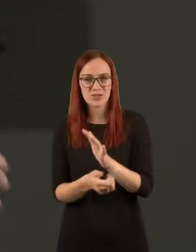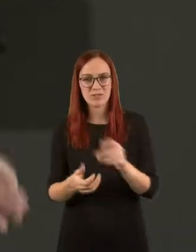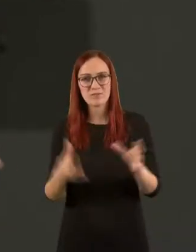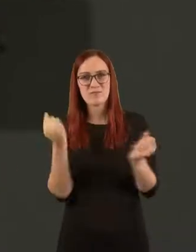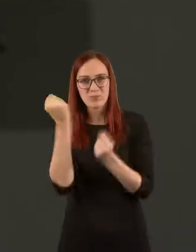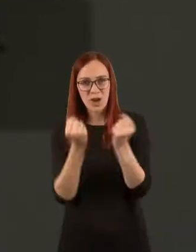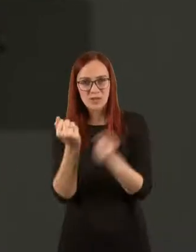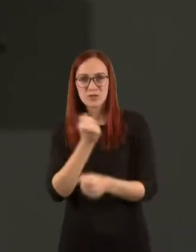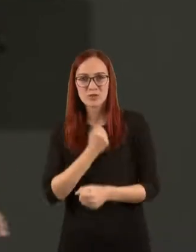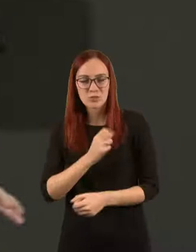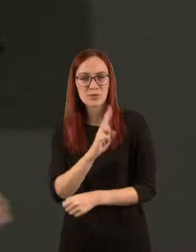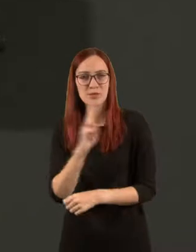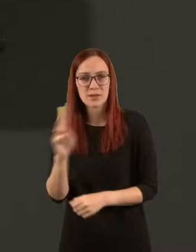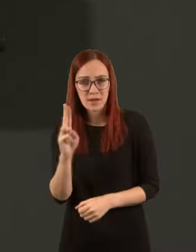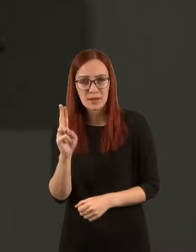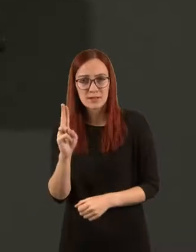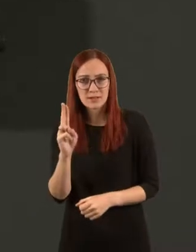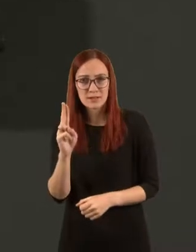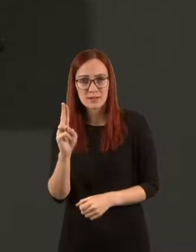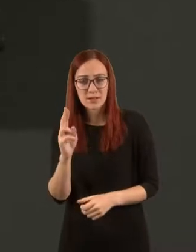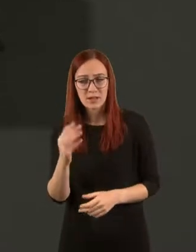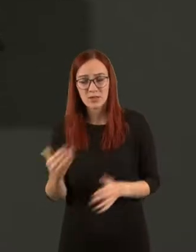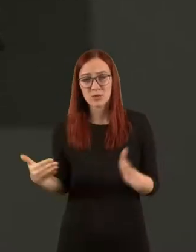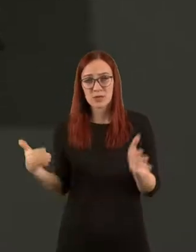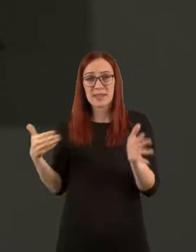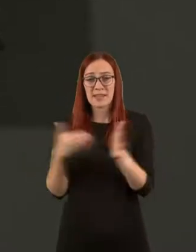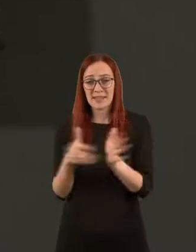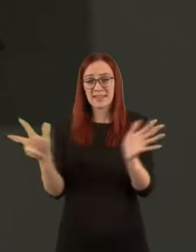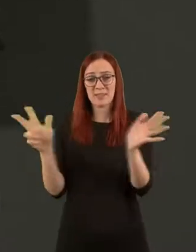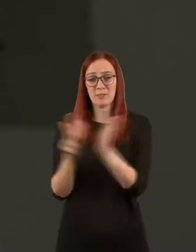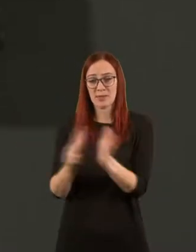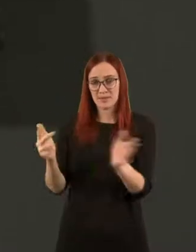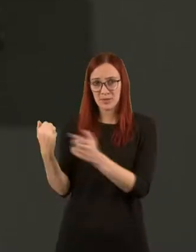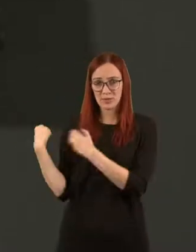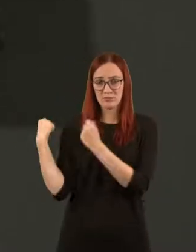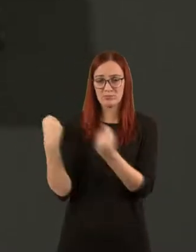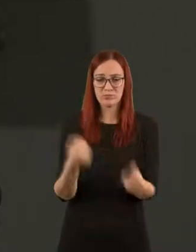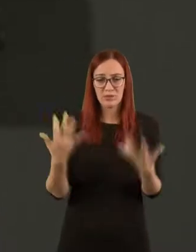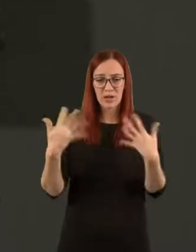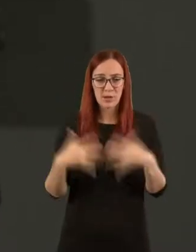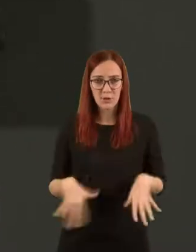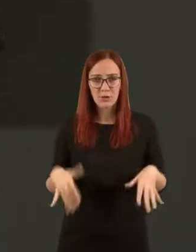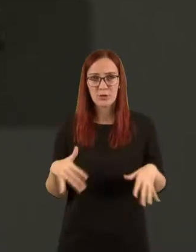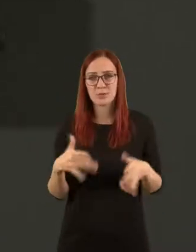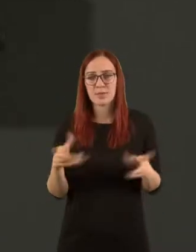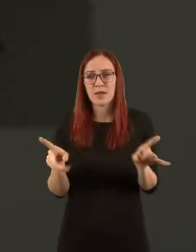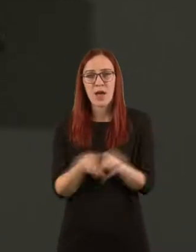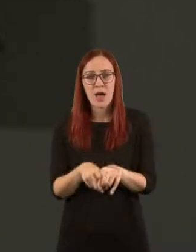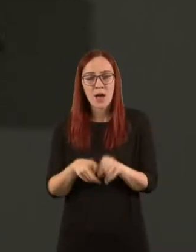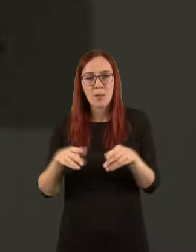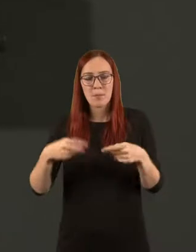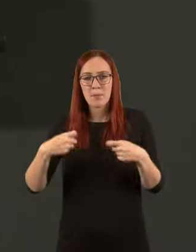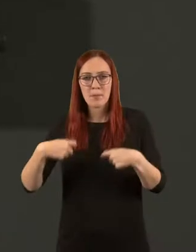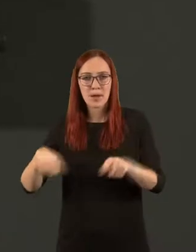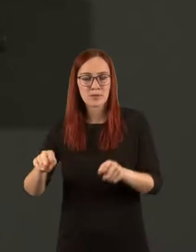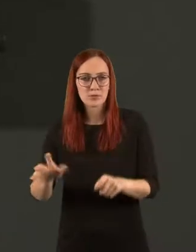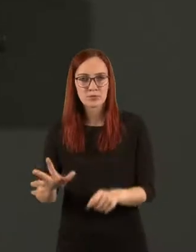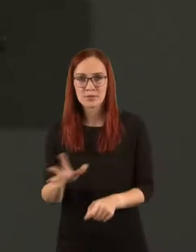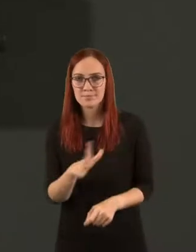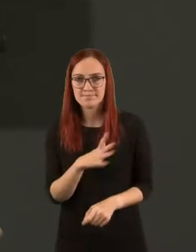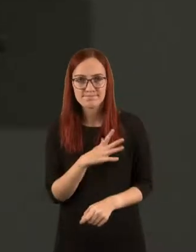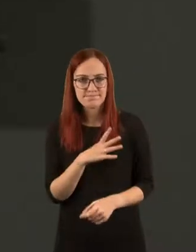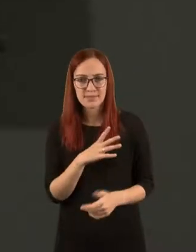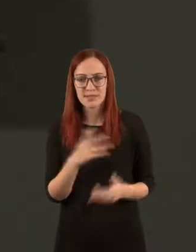illogical element, and people are stuck with their polluting cars, because if they